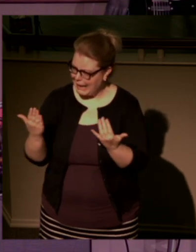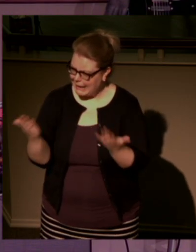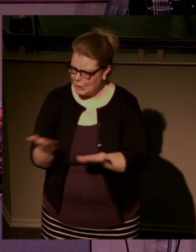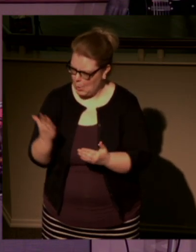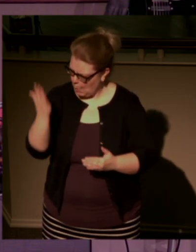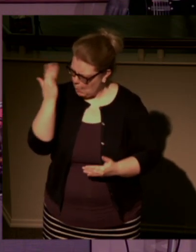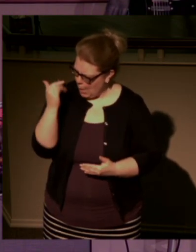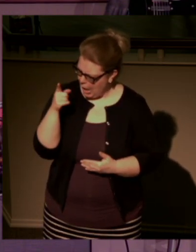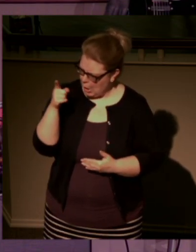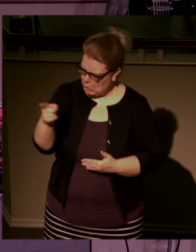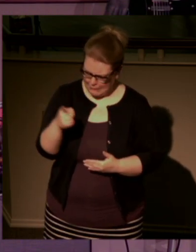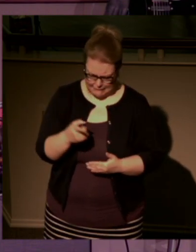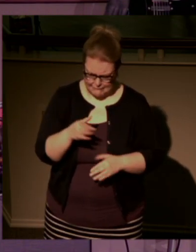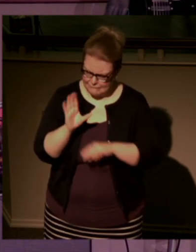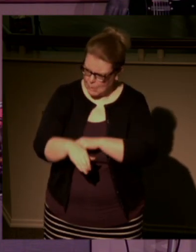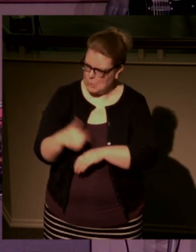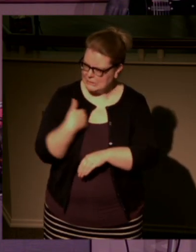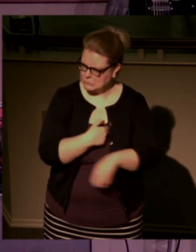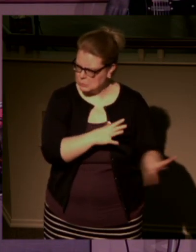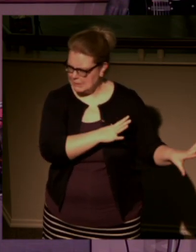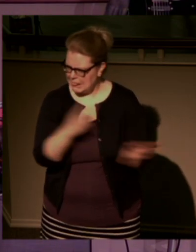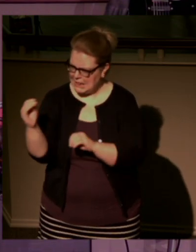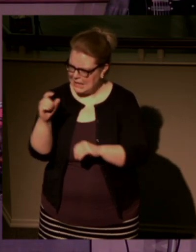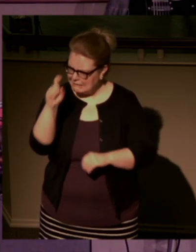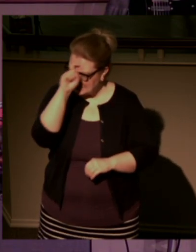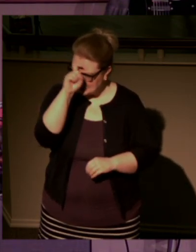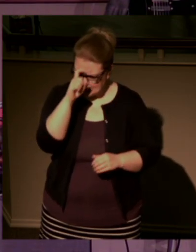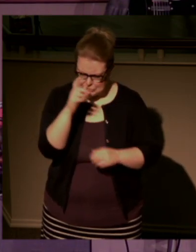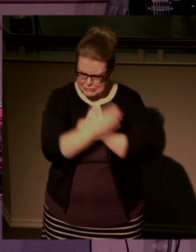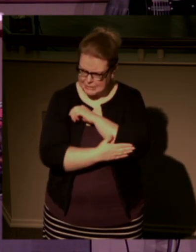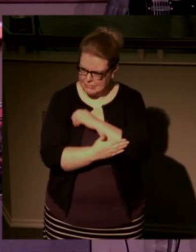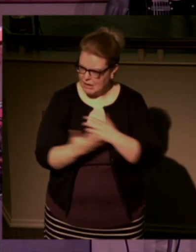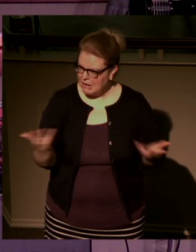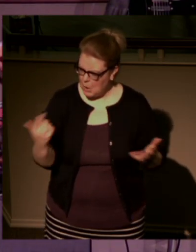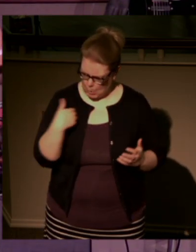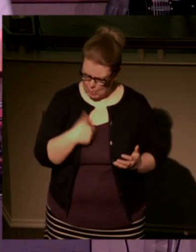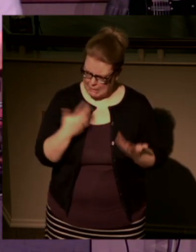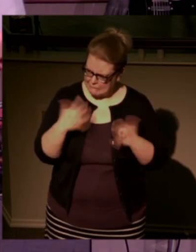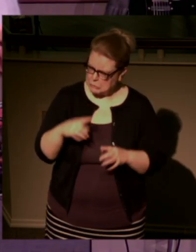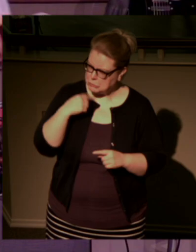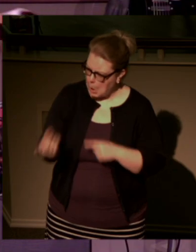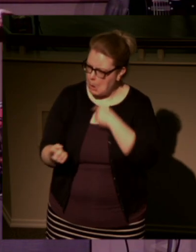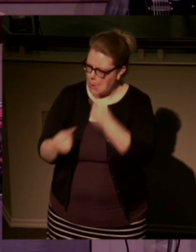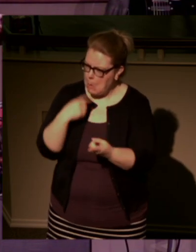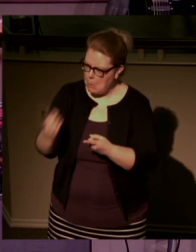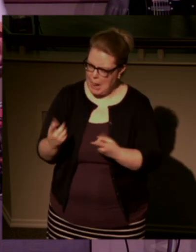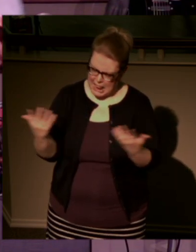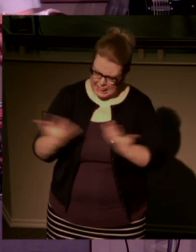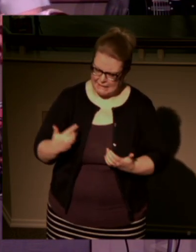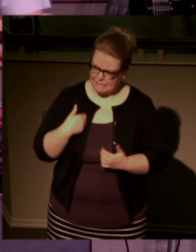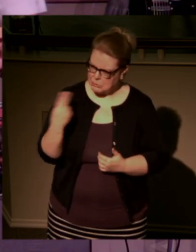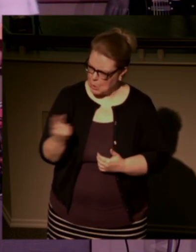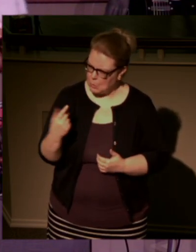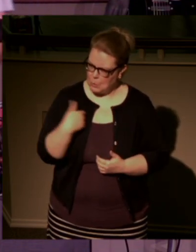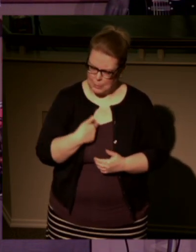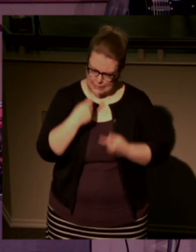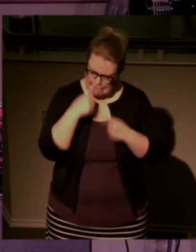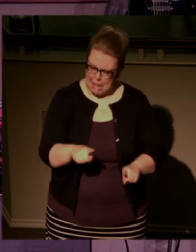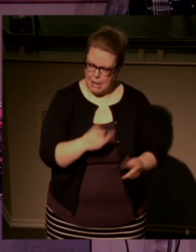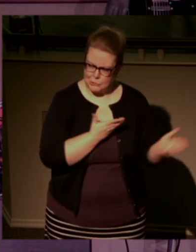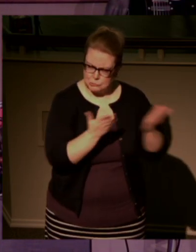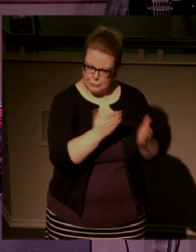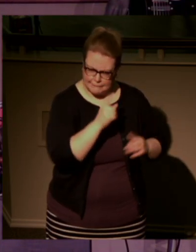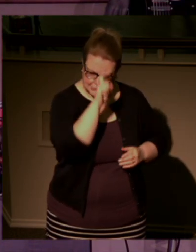done to us in bringing us out of Egypt? Is not this what we said to you in Egypt? Leave us alone that we may serve the